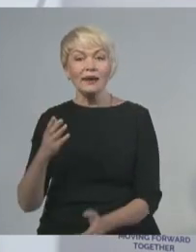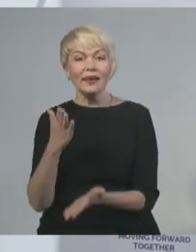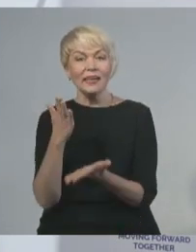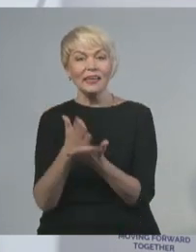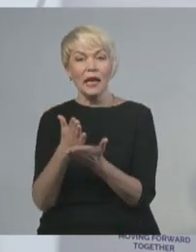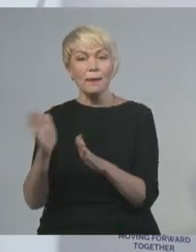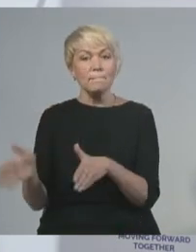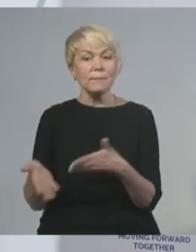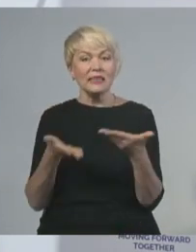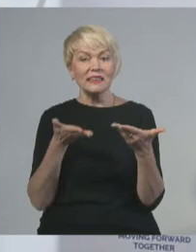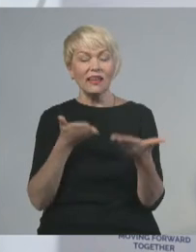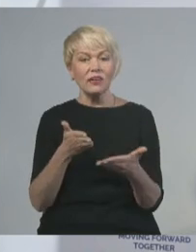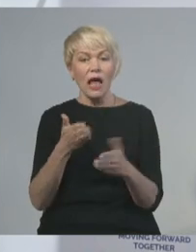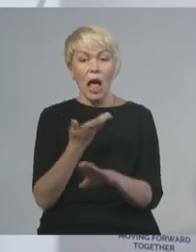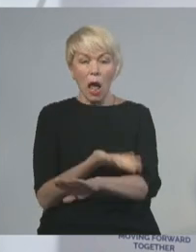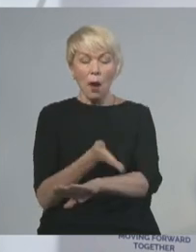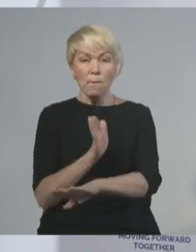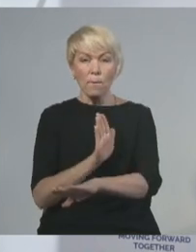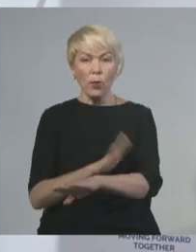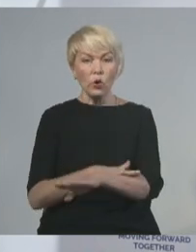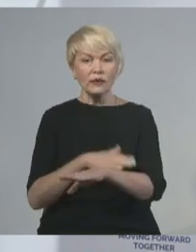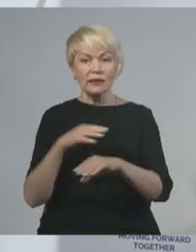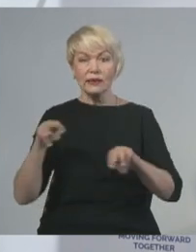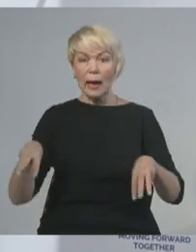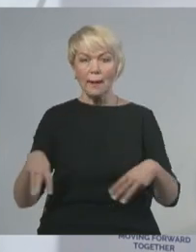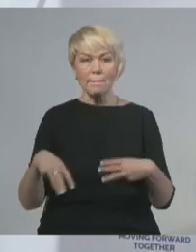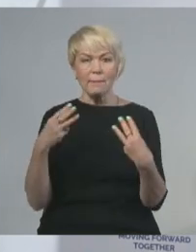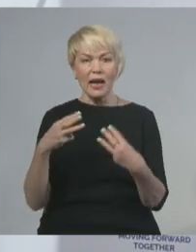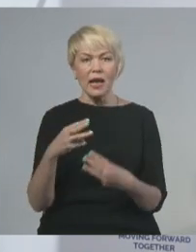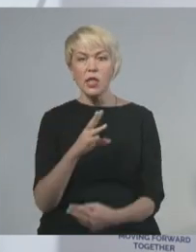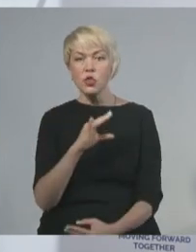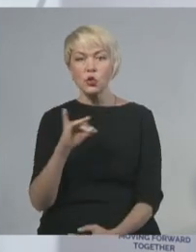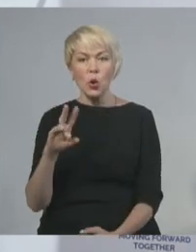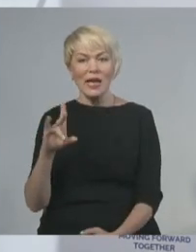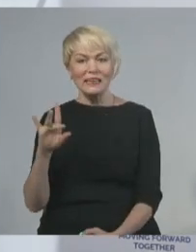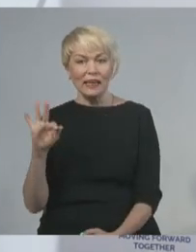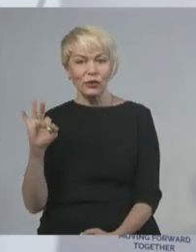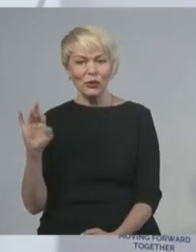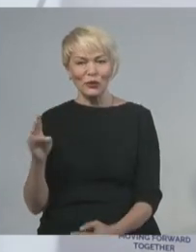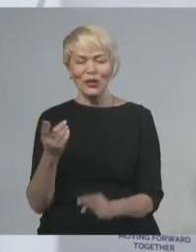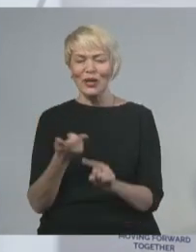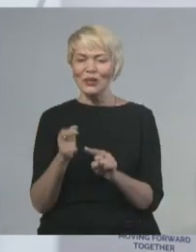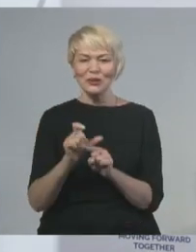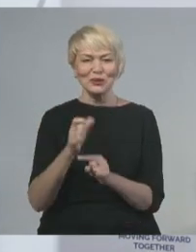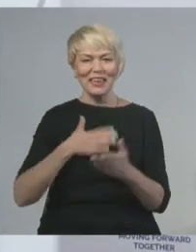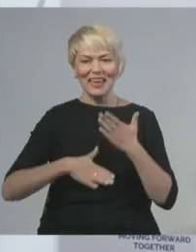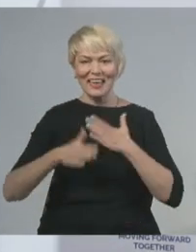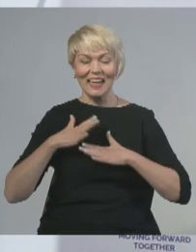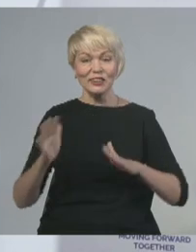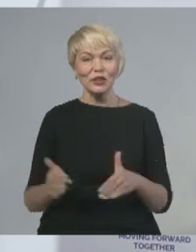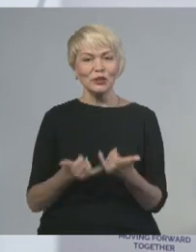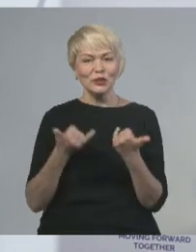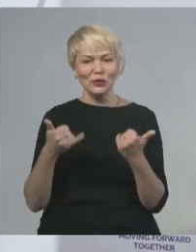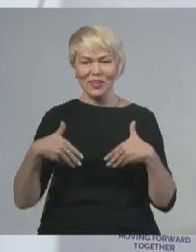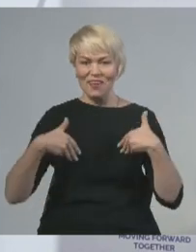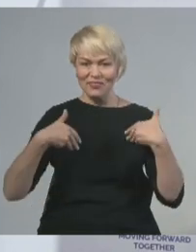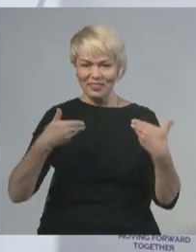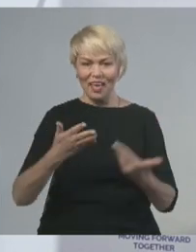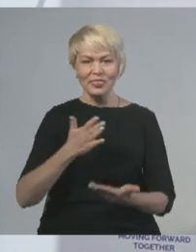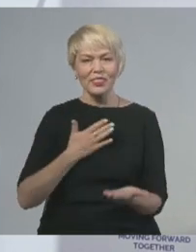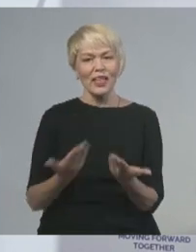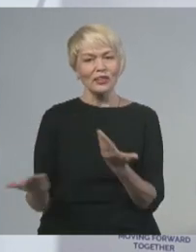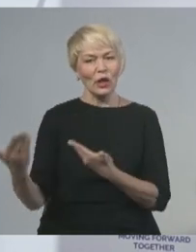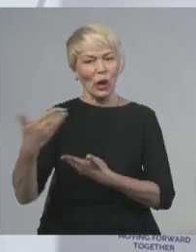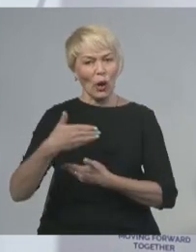from czech republic and ivana reichert new eastern europe poland so